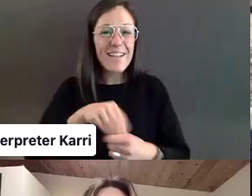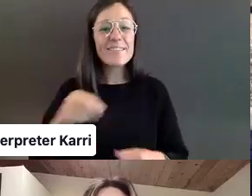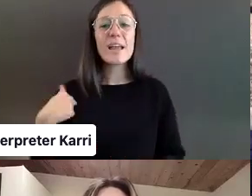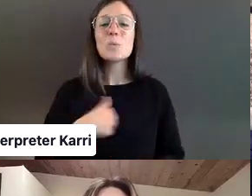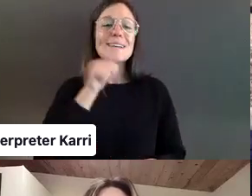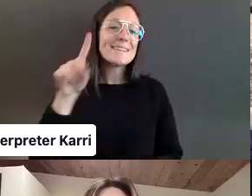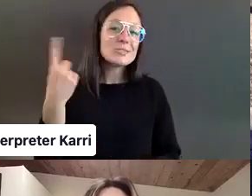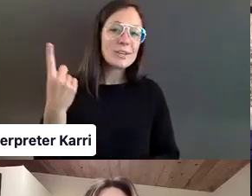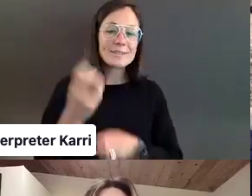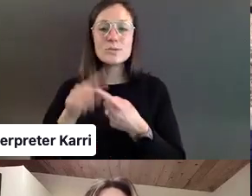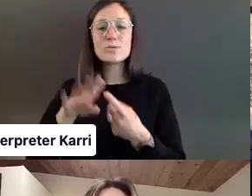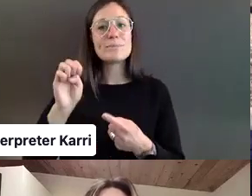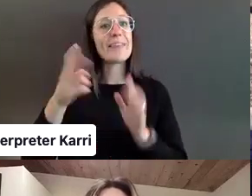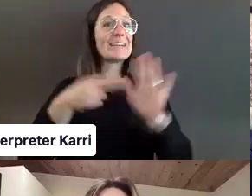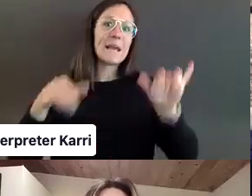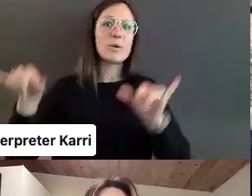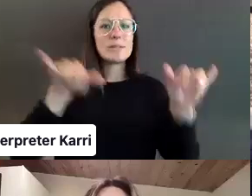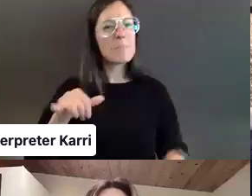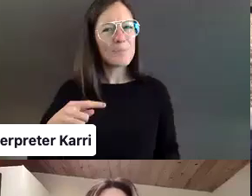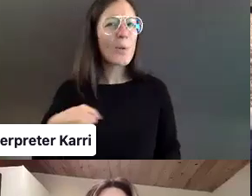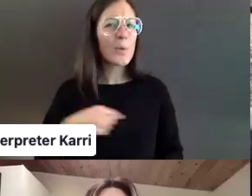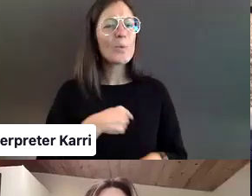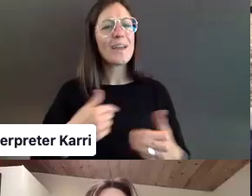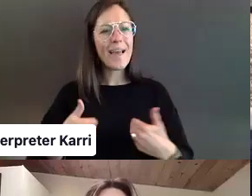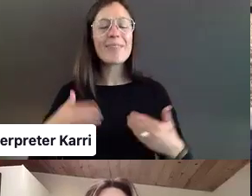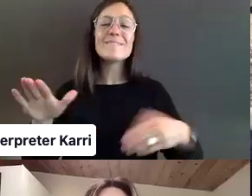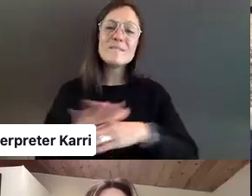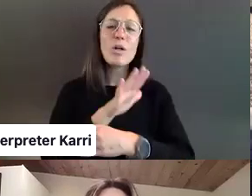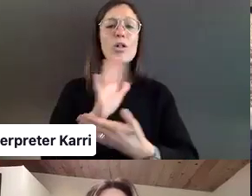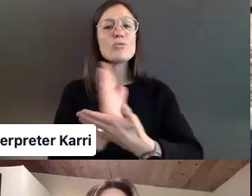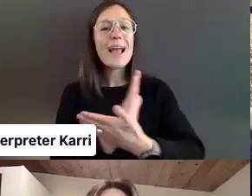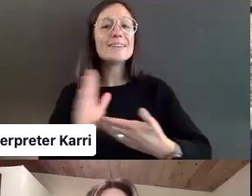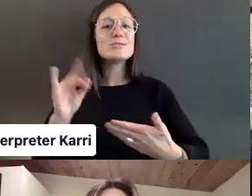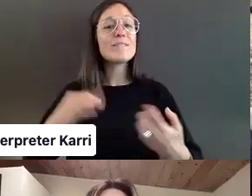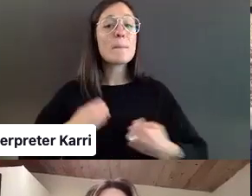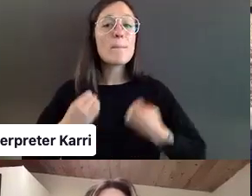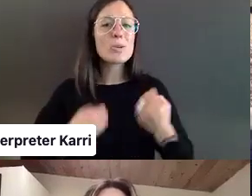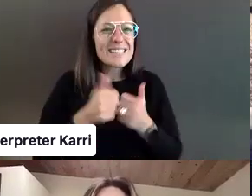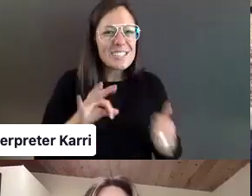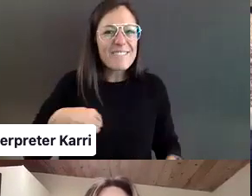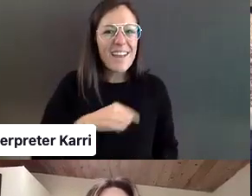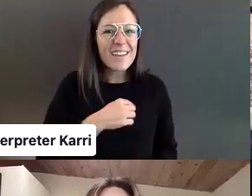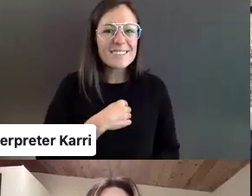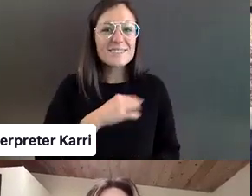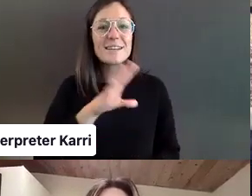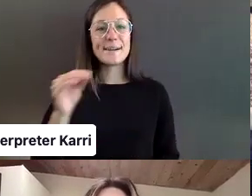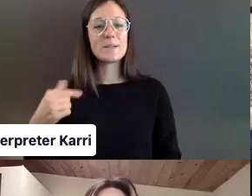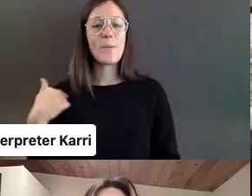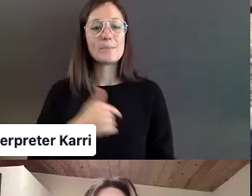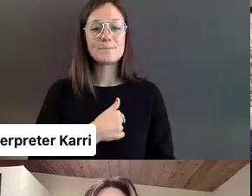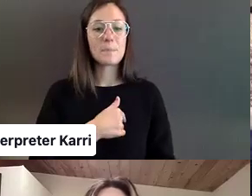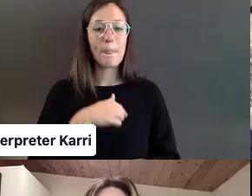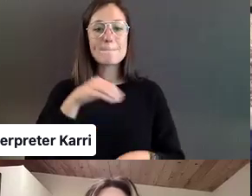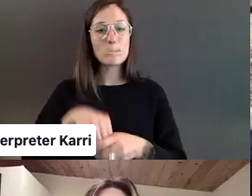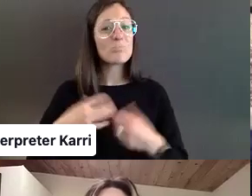just get to be the stereotype. We got to have a full range of emotions, each of us. And we were in